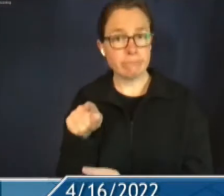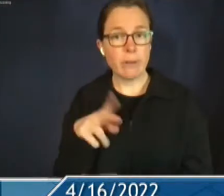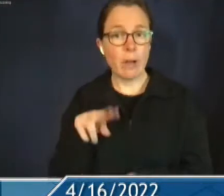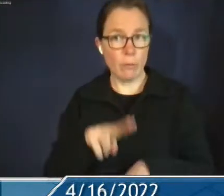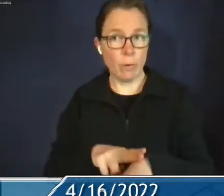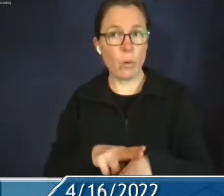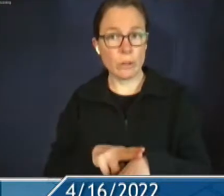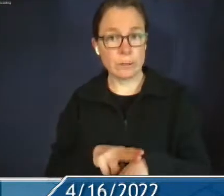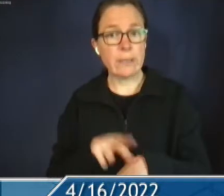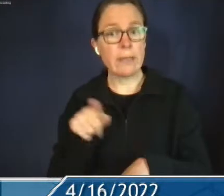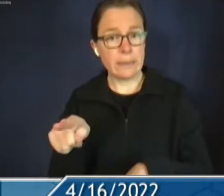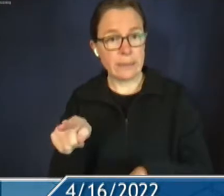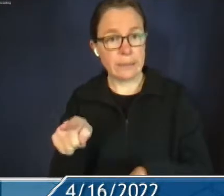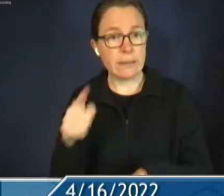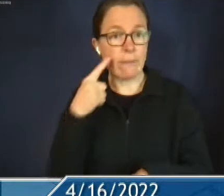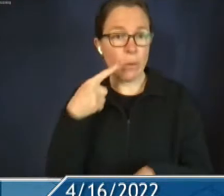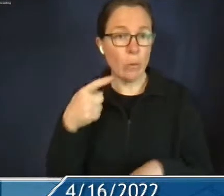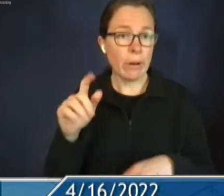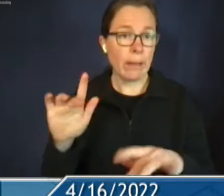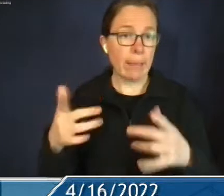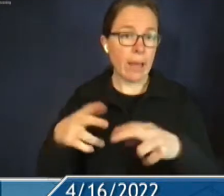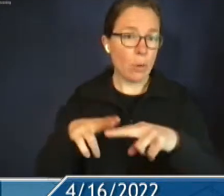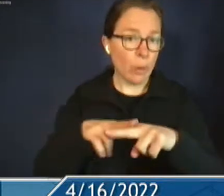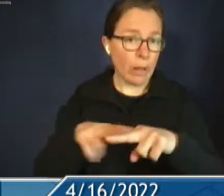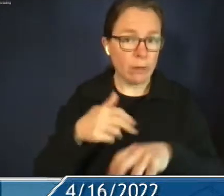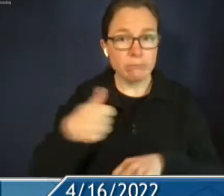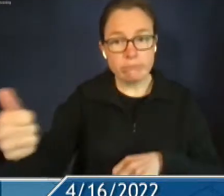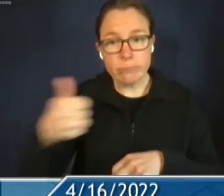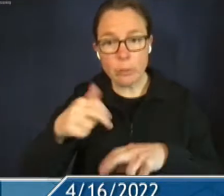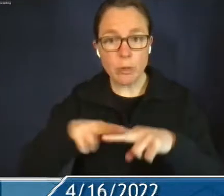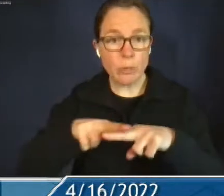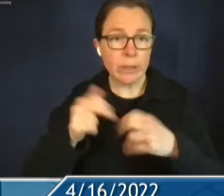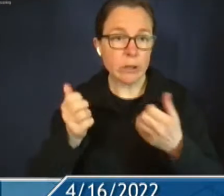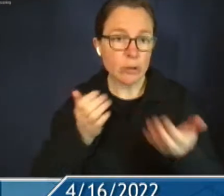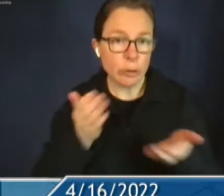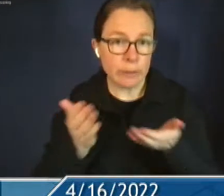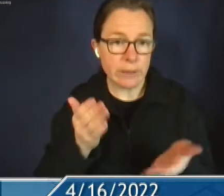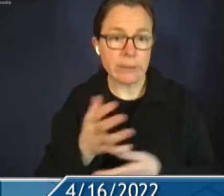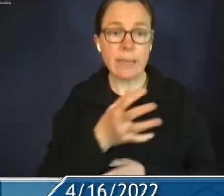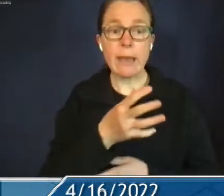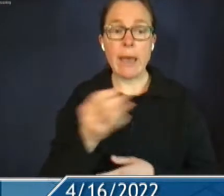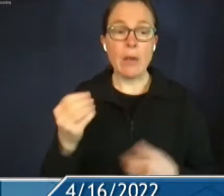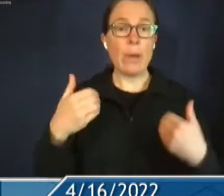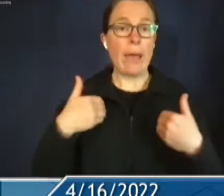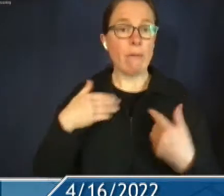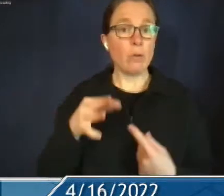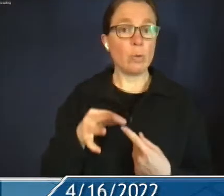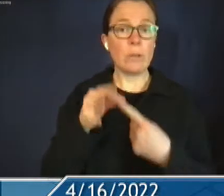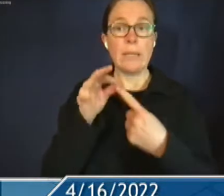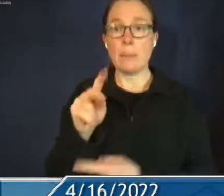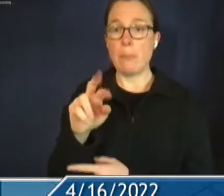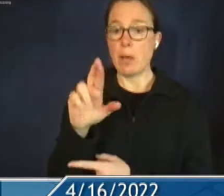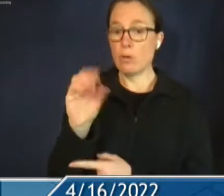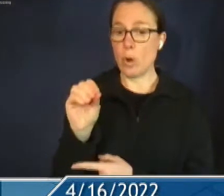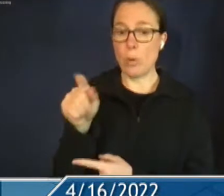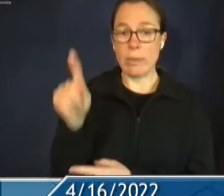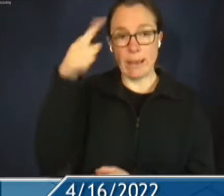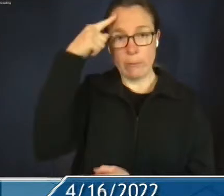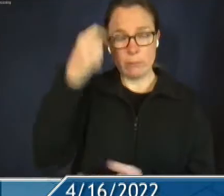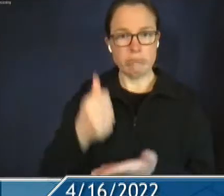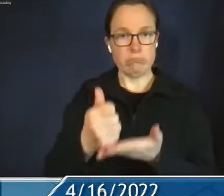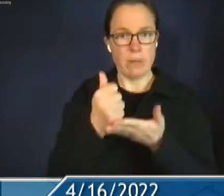provision of bus, light rail, and commuter rail service. We have also our unique metro government, which helps us plan for the future